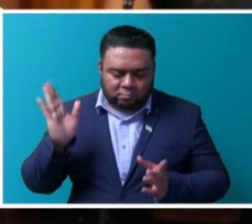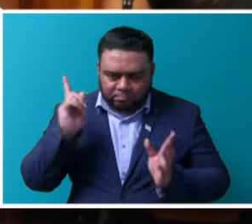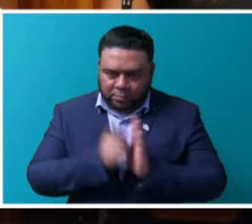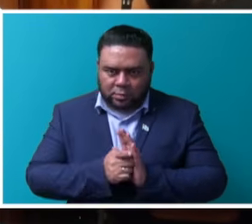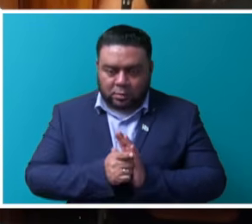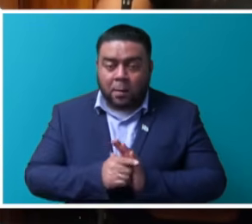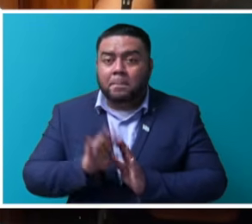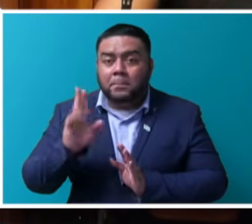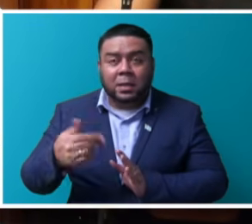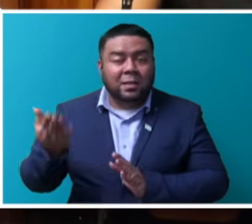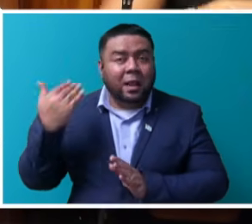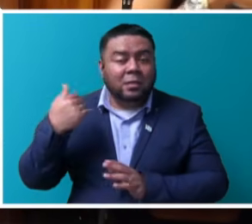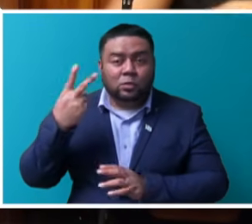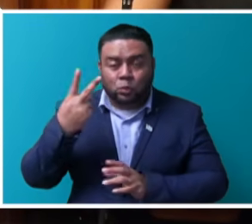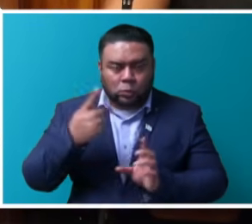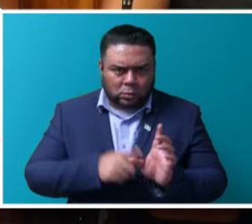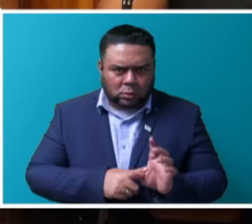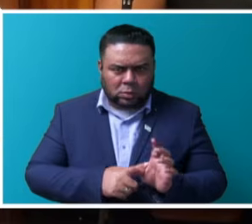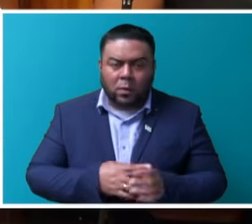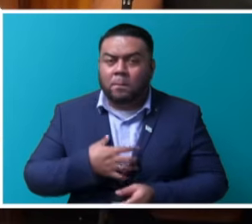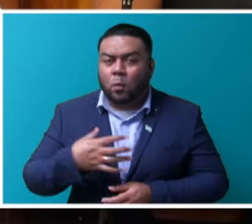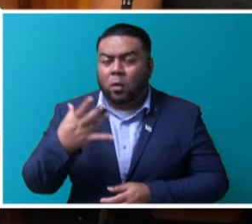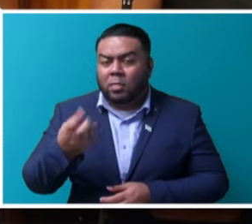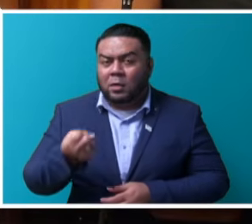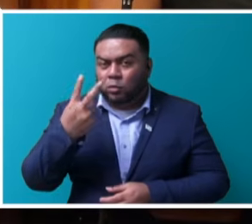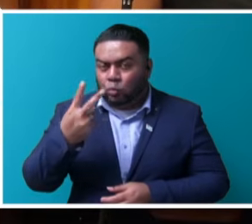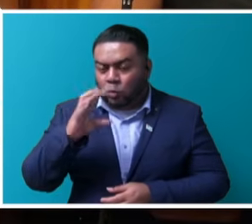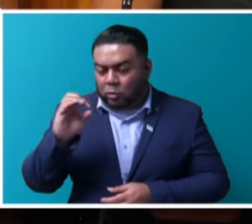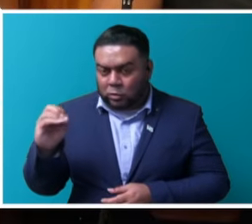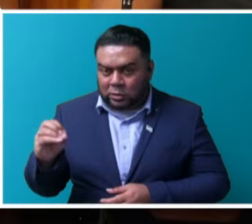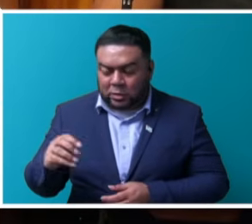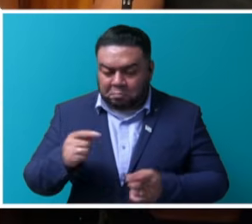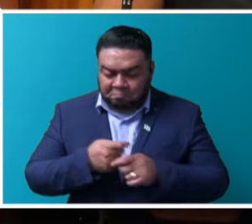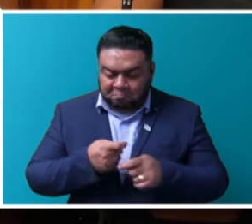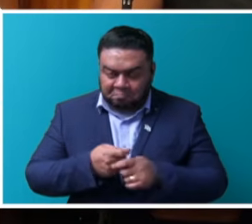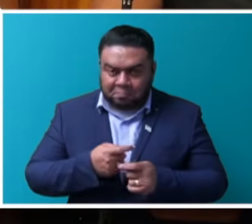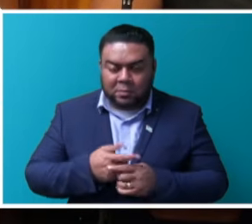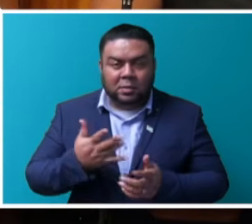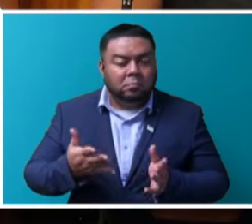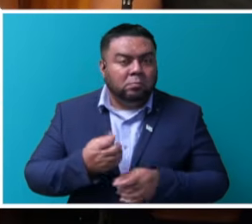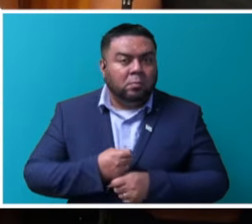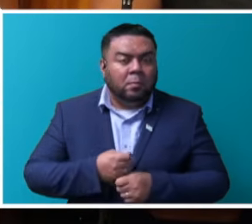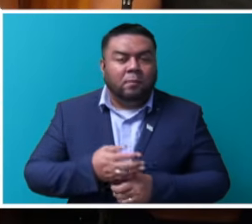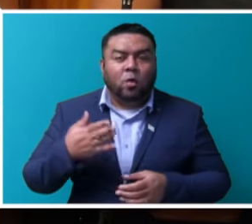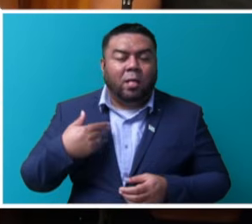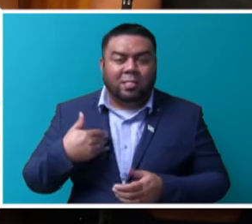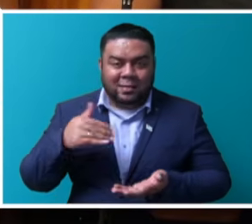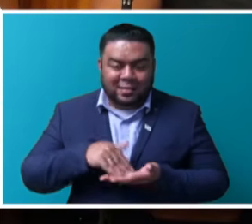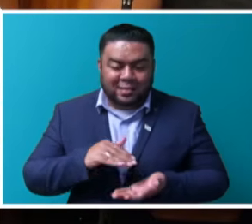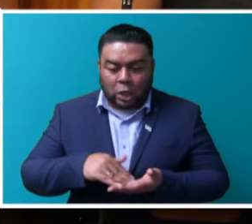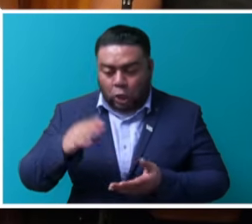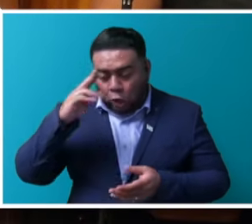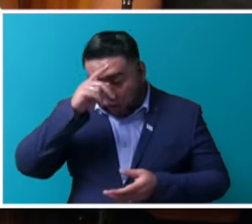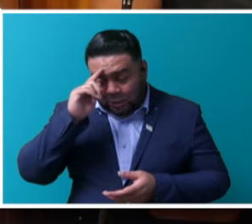However, in the last 2 years, Mr. Speaker, more than 200 maintenance and upgrade projects for health centers, nursing stations,